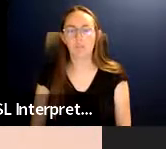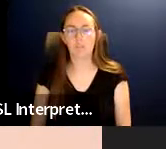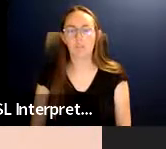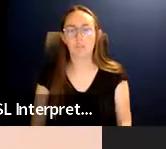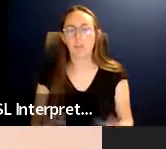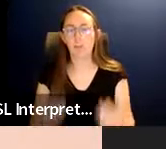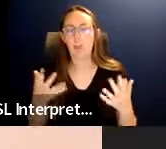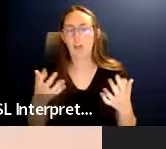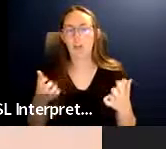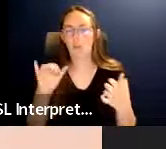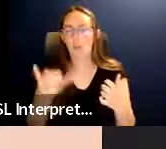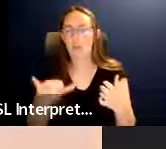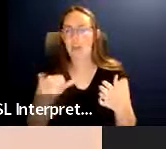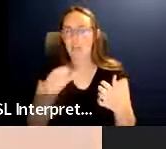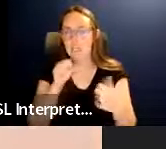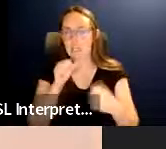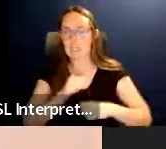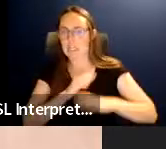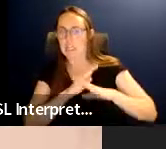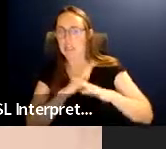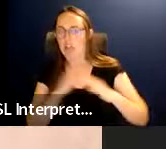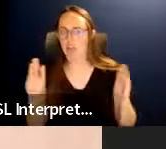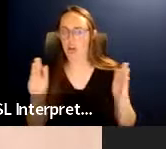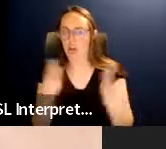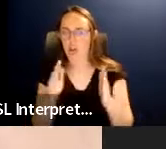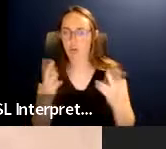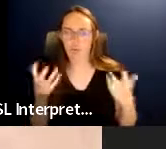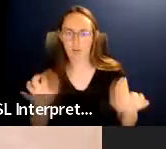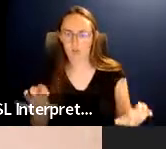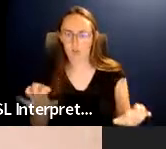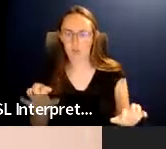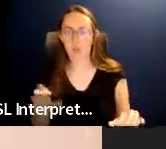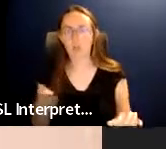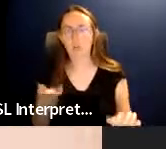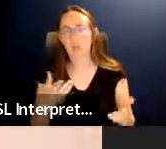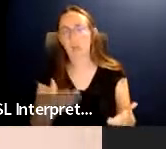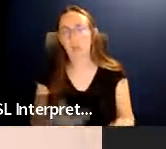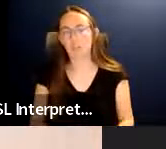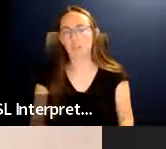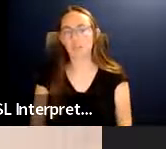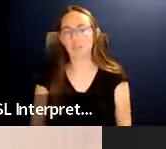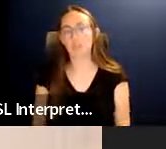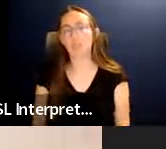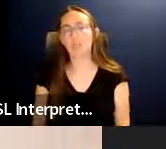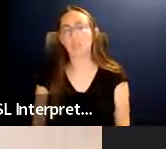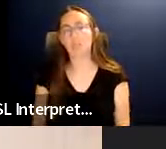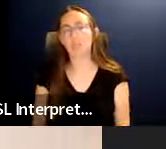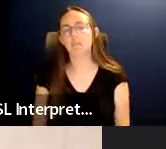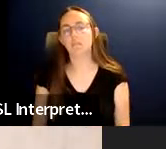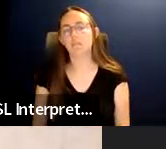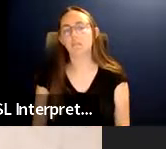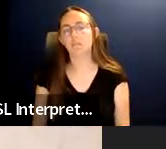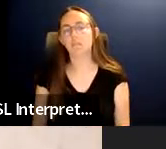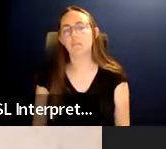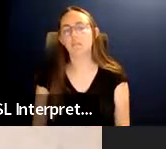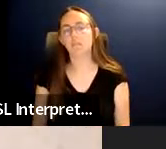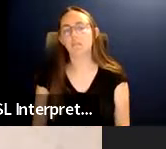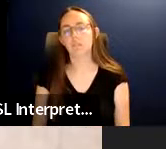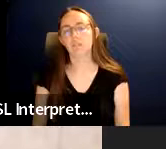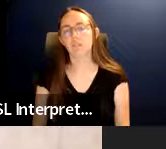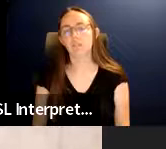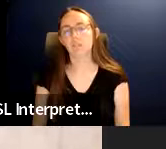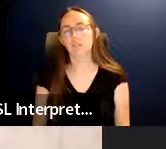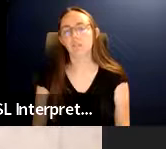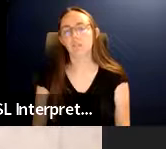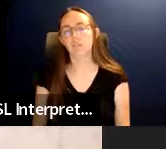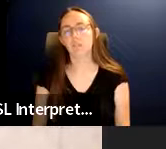closing. So I've got my hooks here. Now, that can go in here. And again, that can be dropped